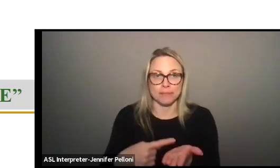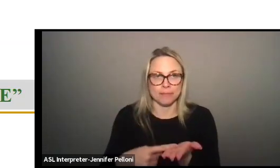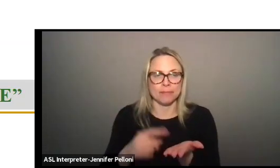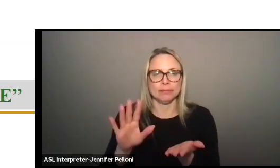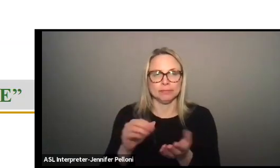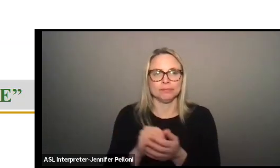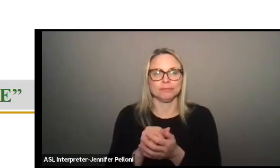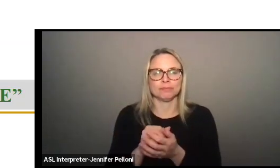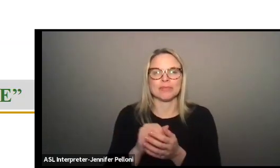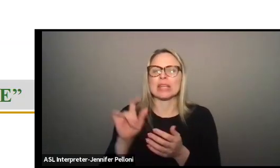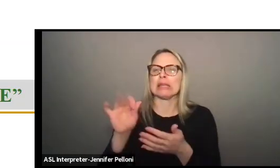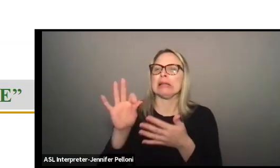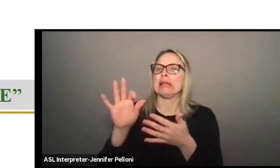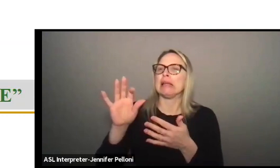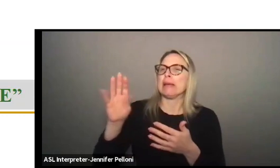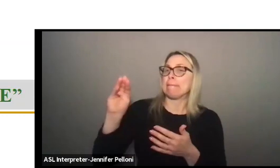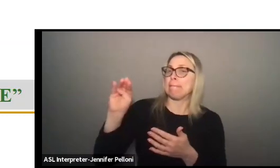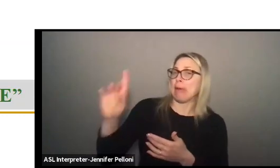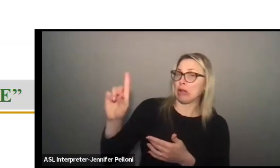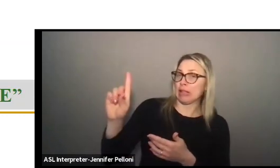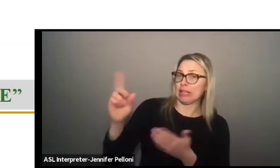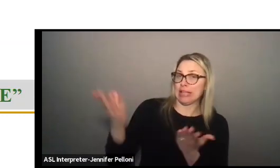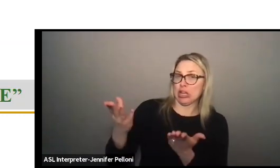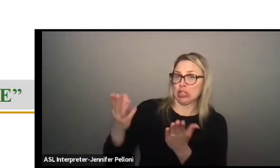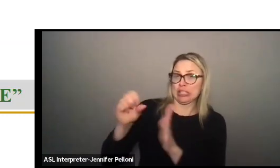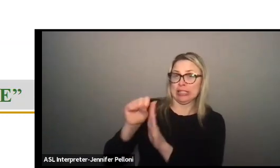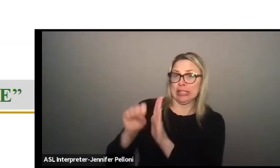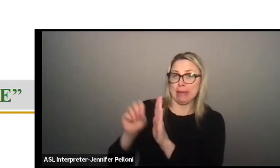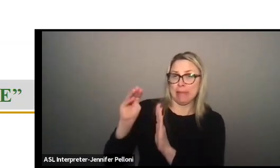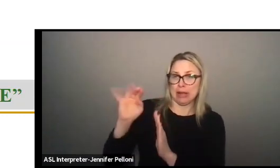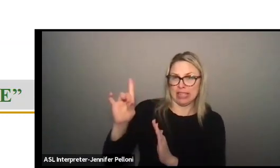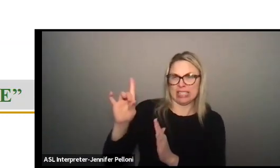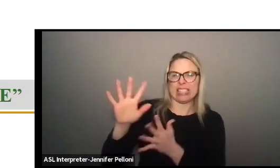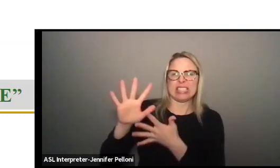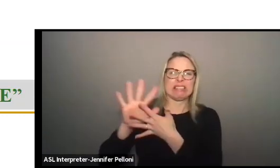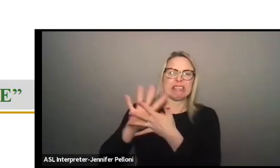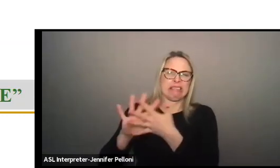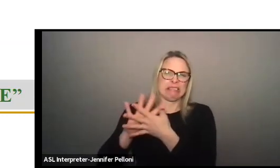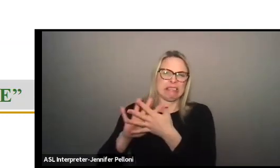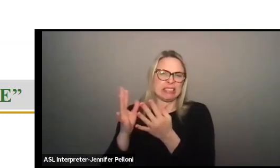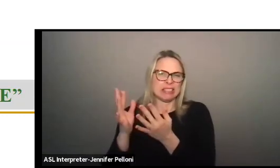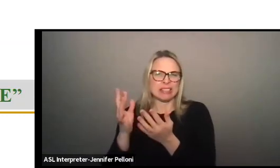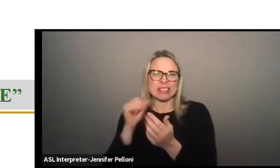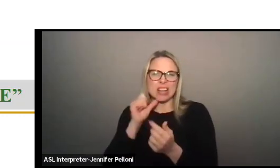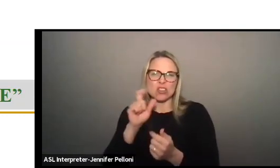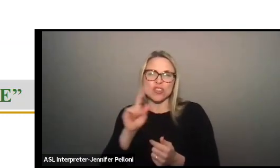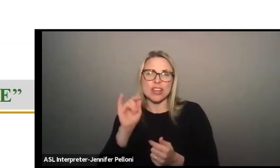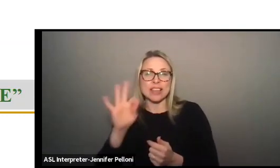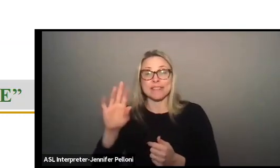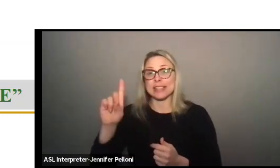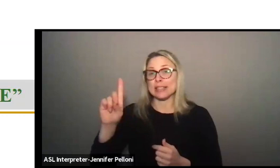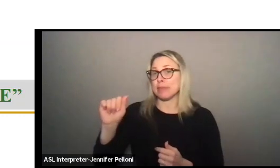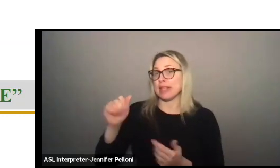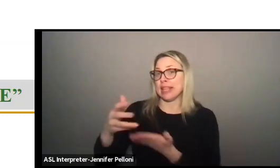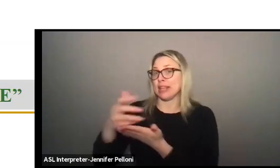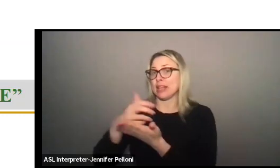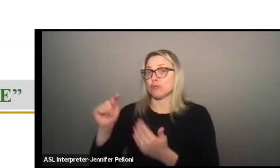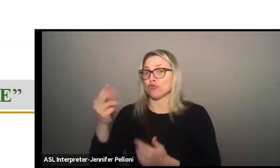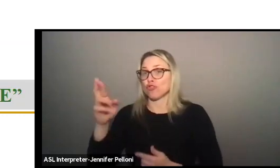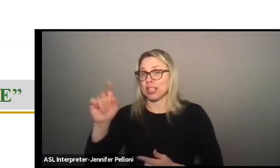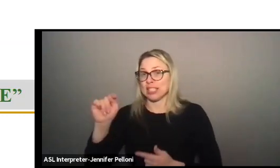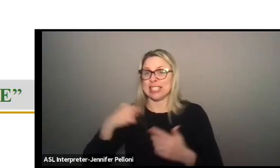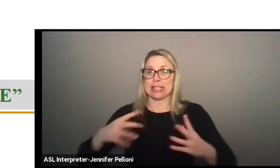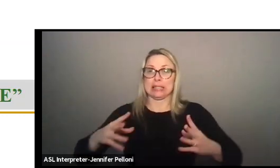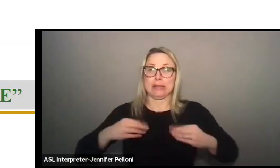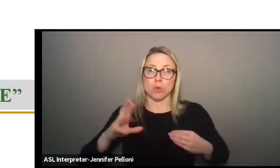is unclear in Maryland whether they accept a disability income trust. I'm